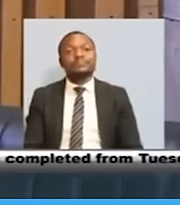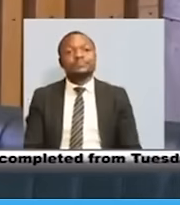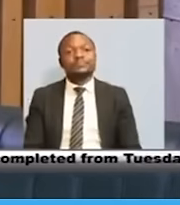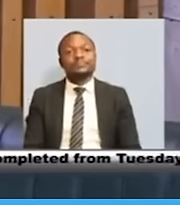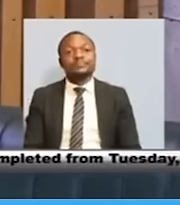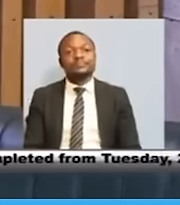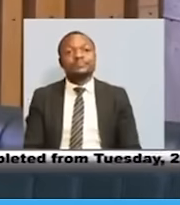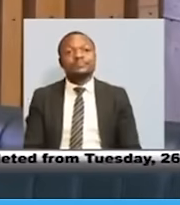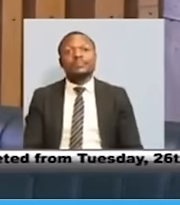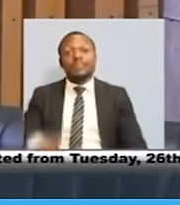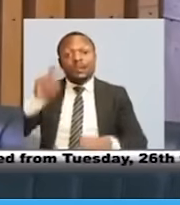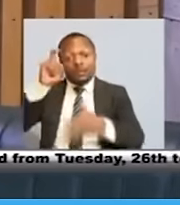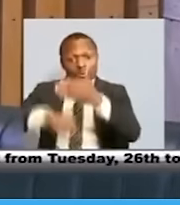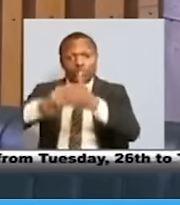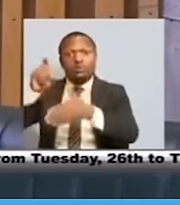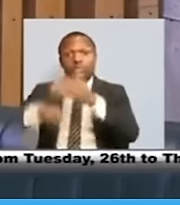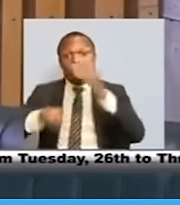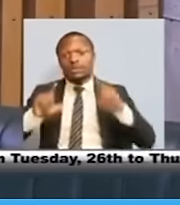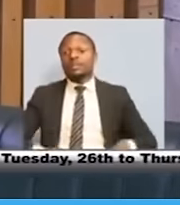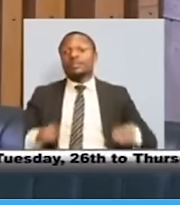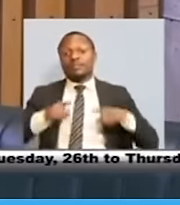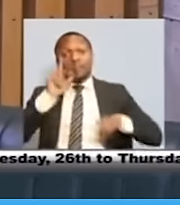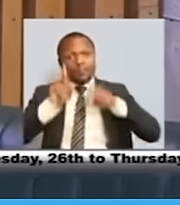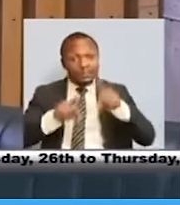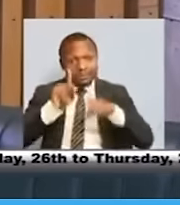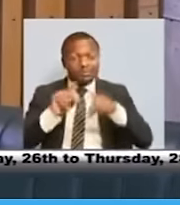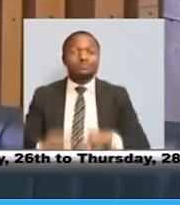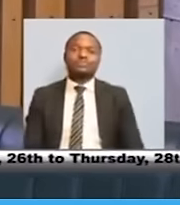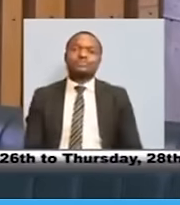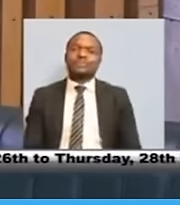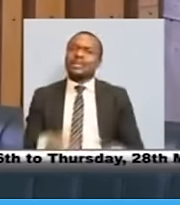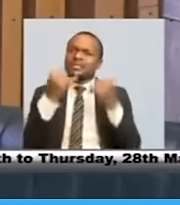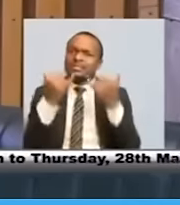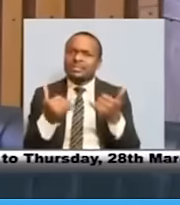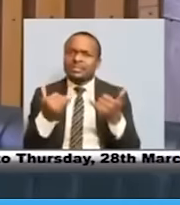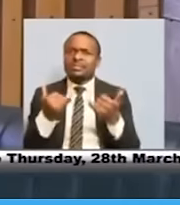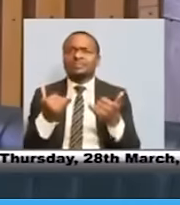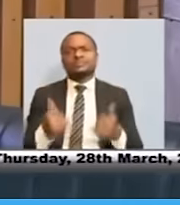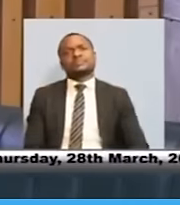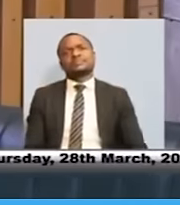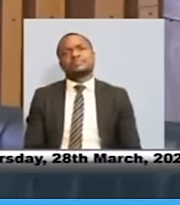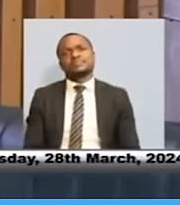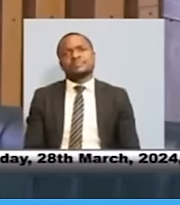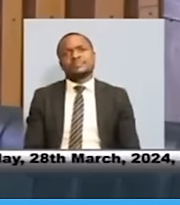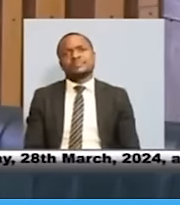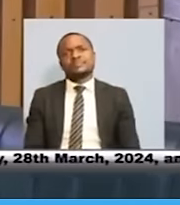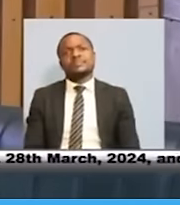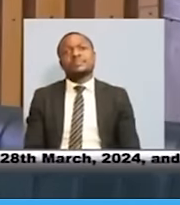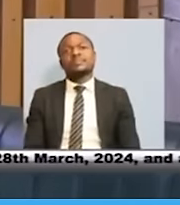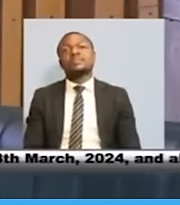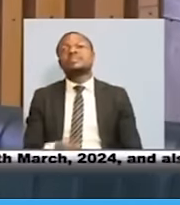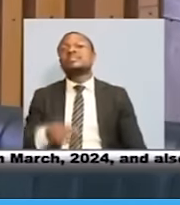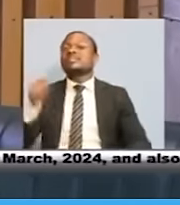the cost of living for our people is now beyond most of your